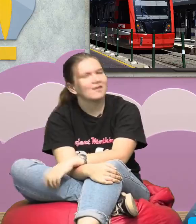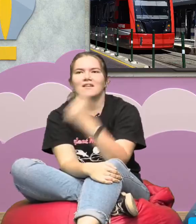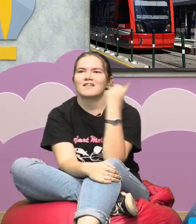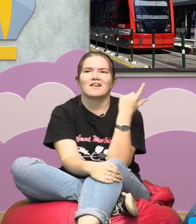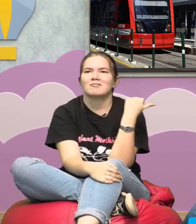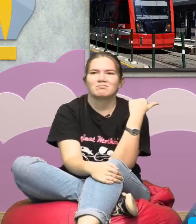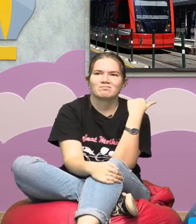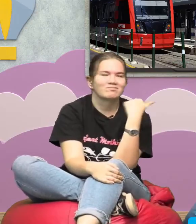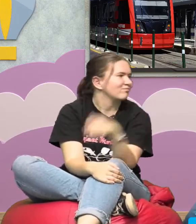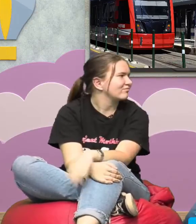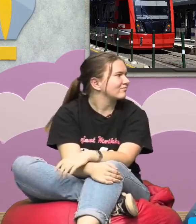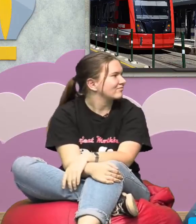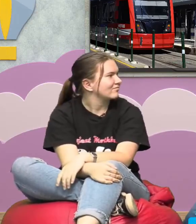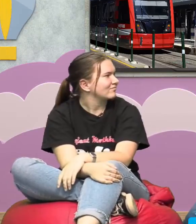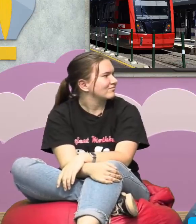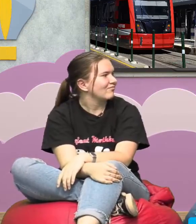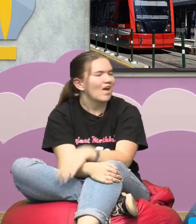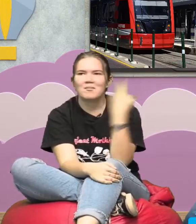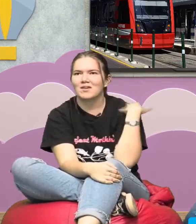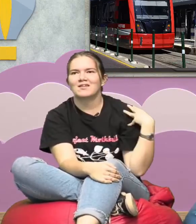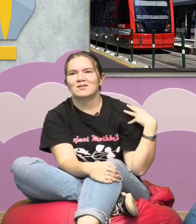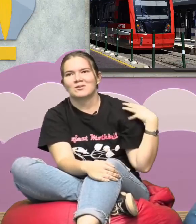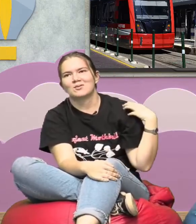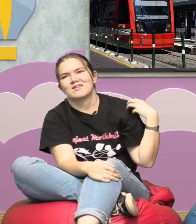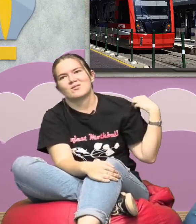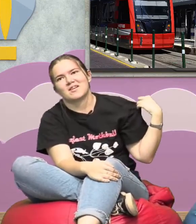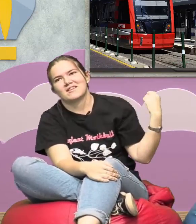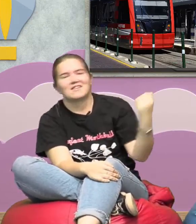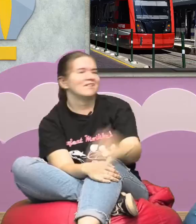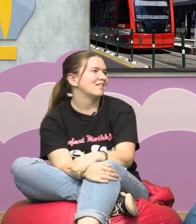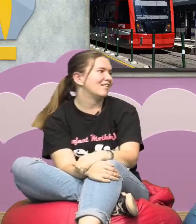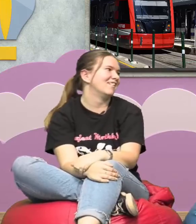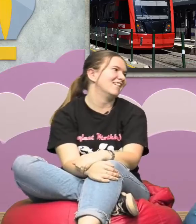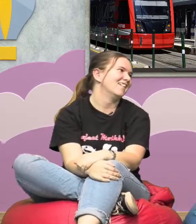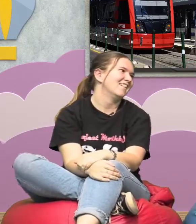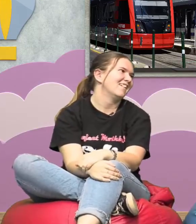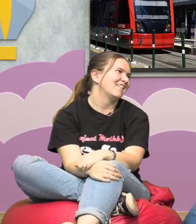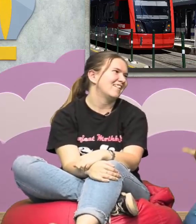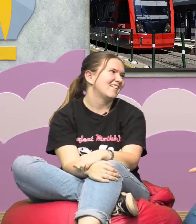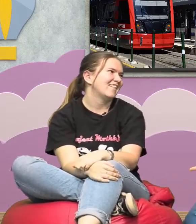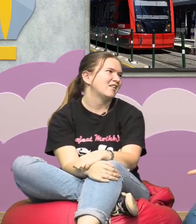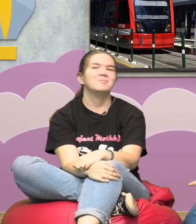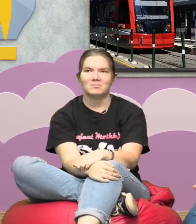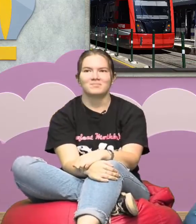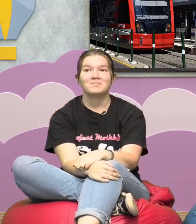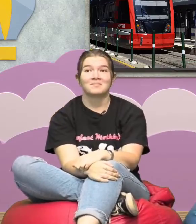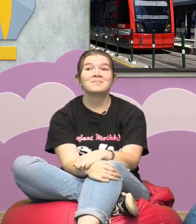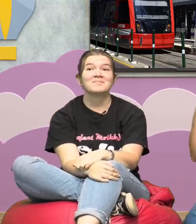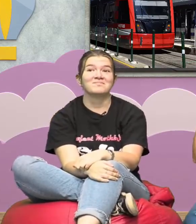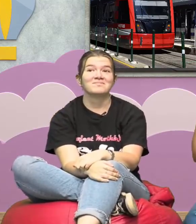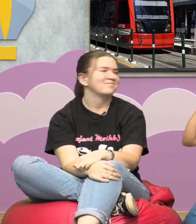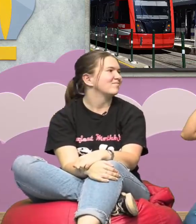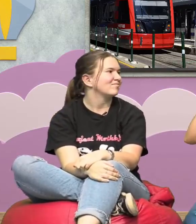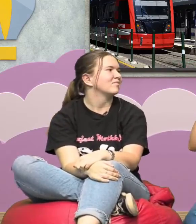being cool. Yeah. So, yes. So, I'm behind on the coolness already. yes, we're going to get her a cap tomorrow. And then she's